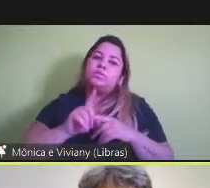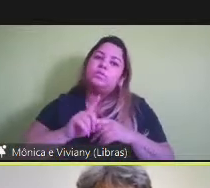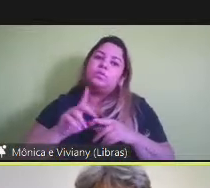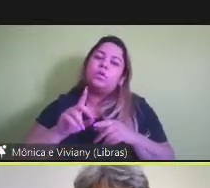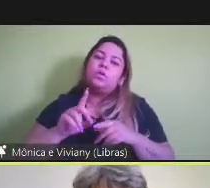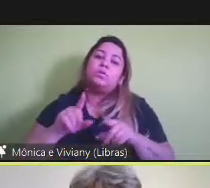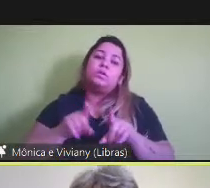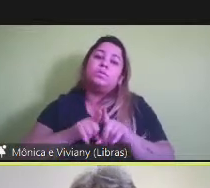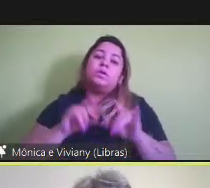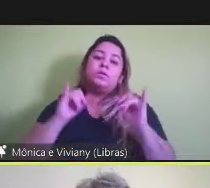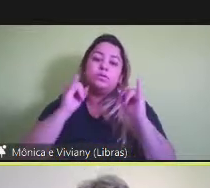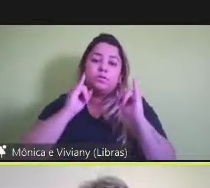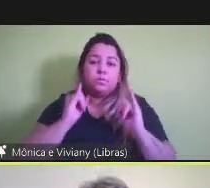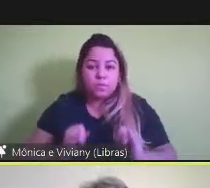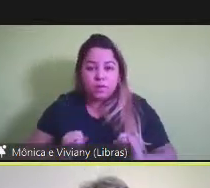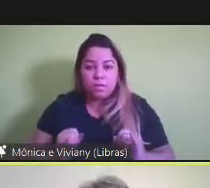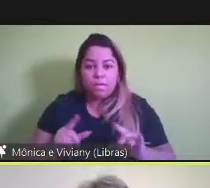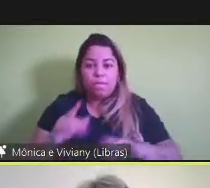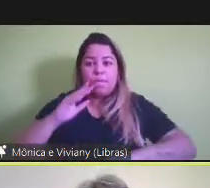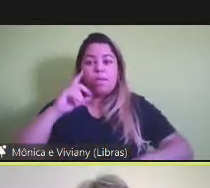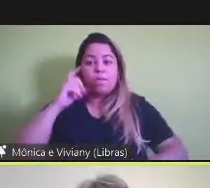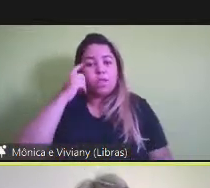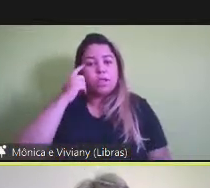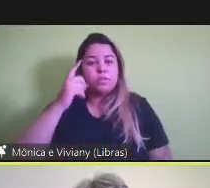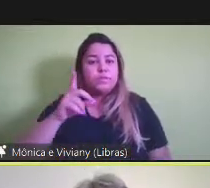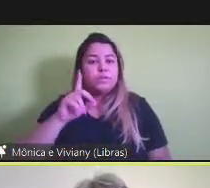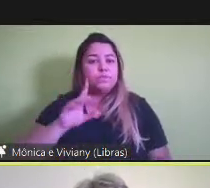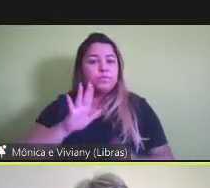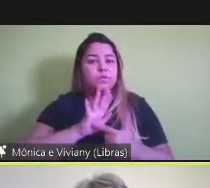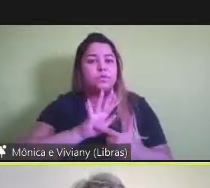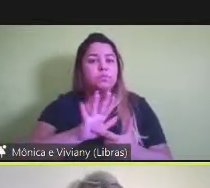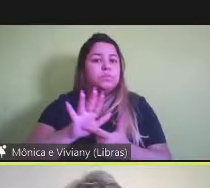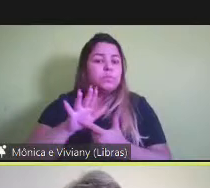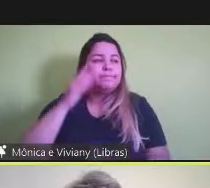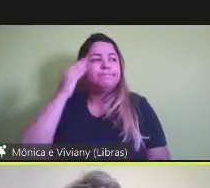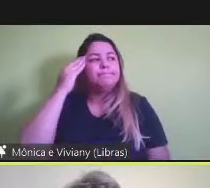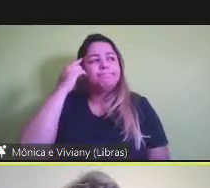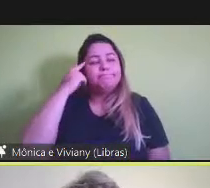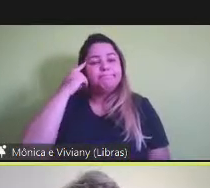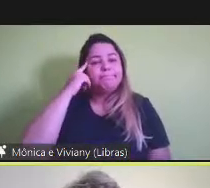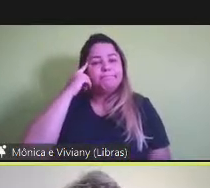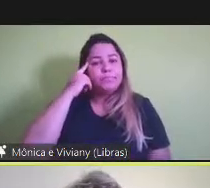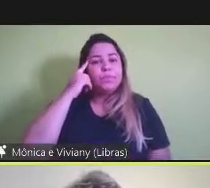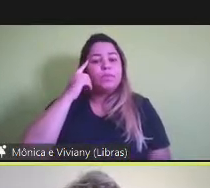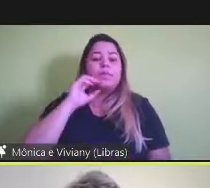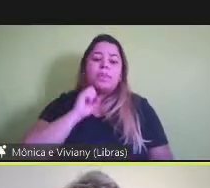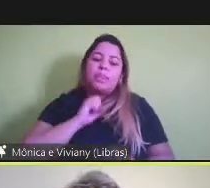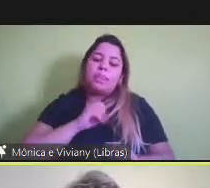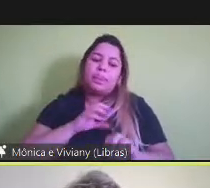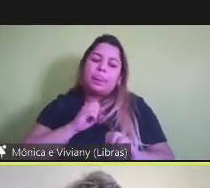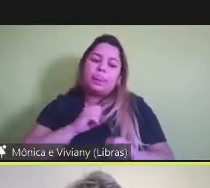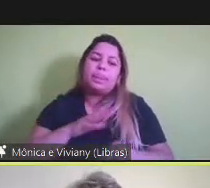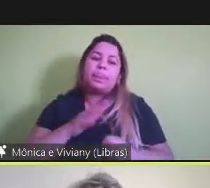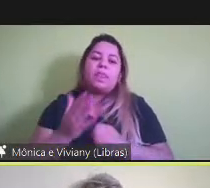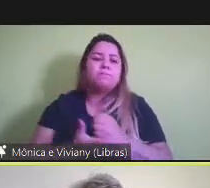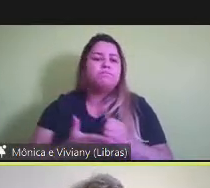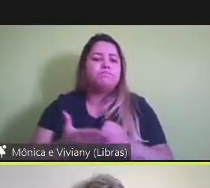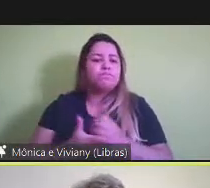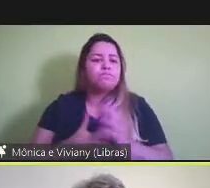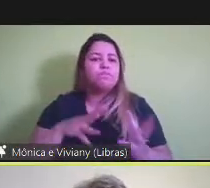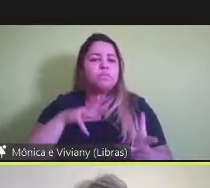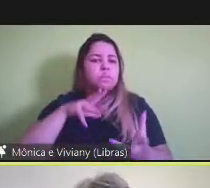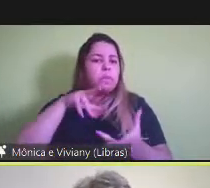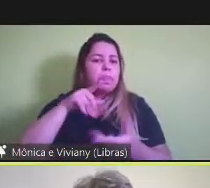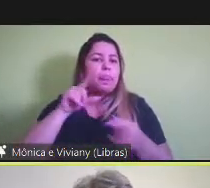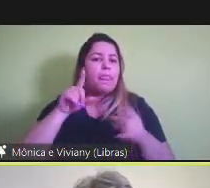nutritional education and that are connected to these ideas that I'm mentioning, so we